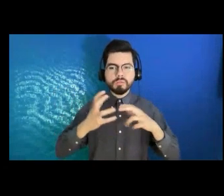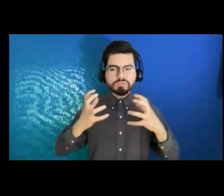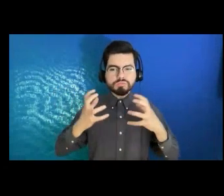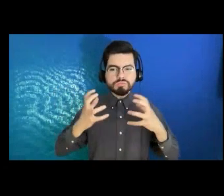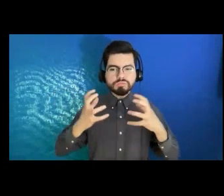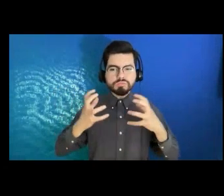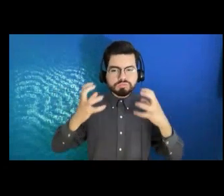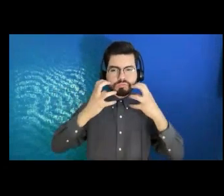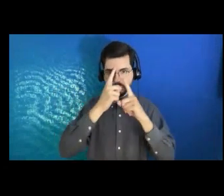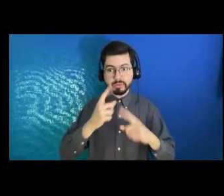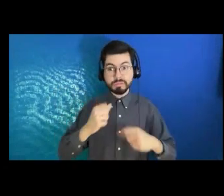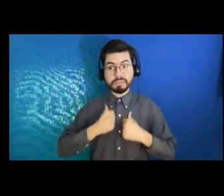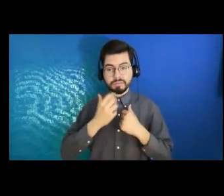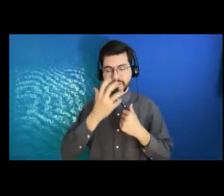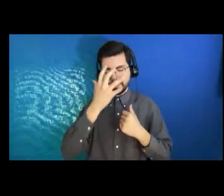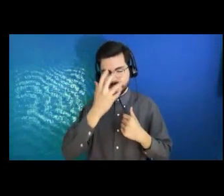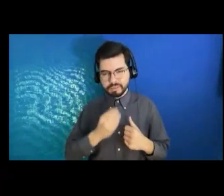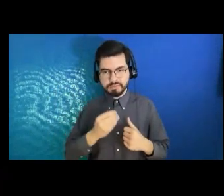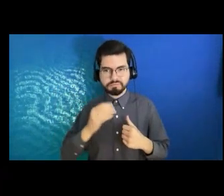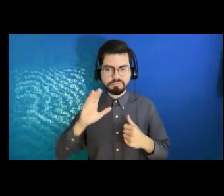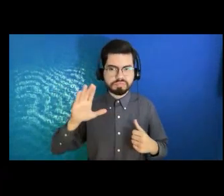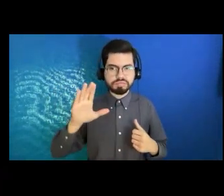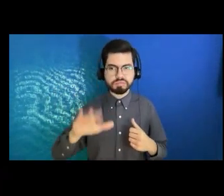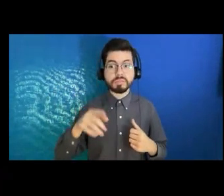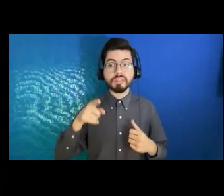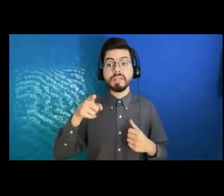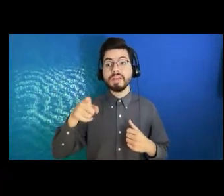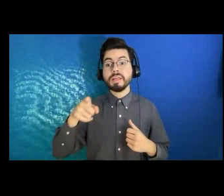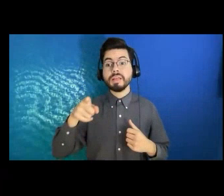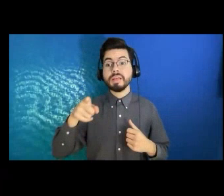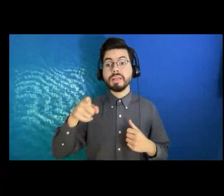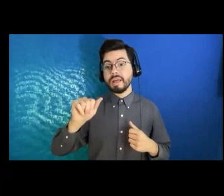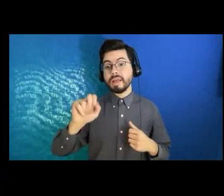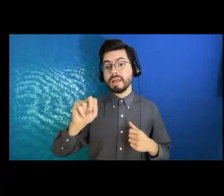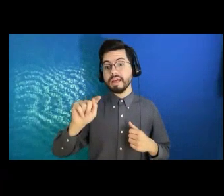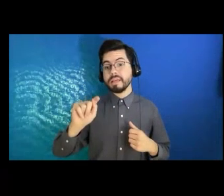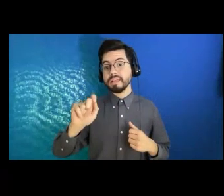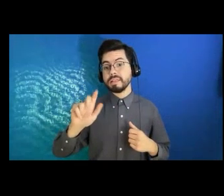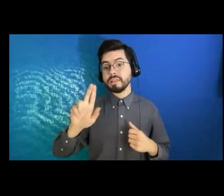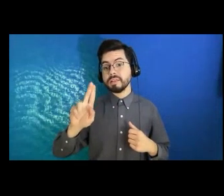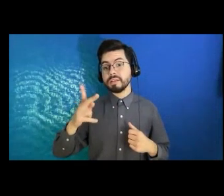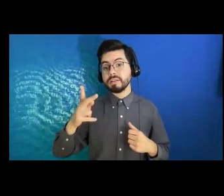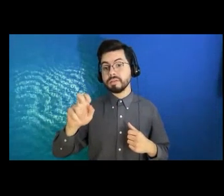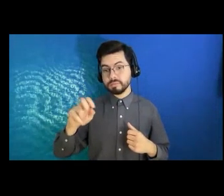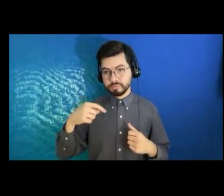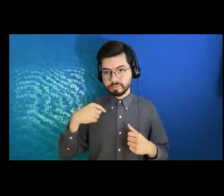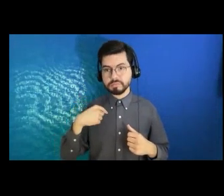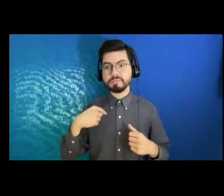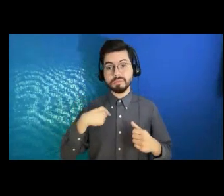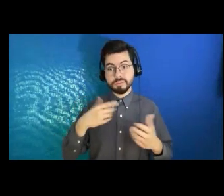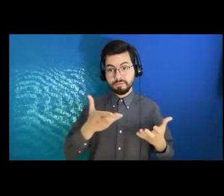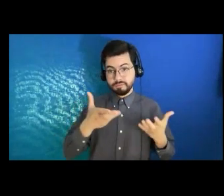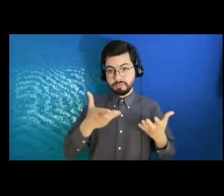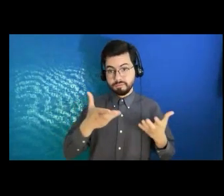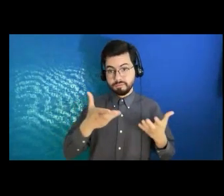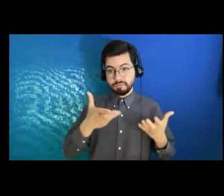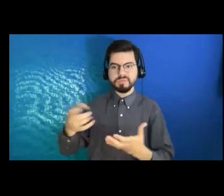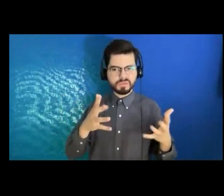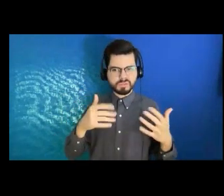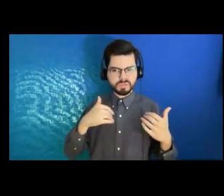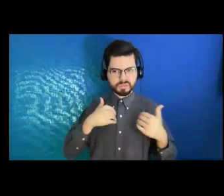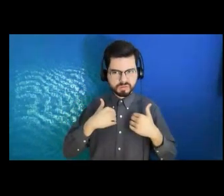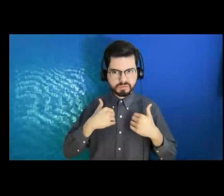this was a roadkill pronghorn antelope. I moved it off the road. We set up a trail camera on it, and a grizzly came in.